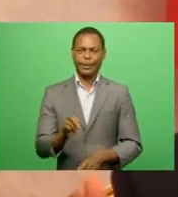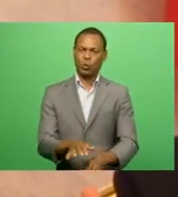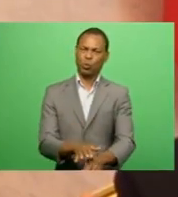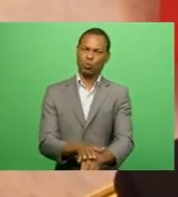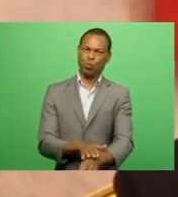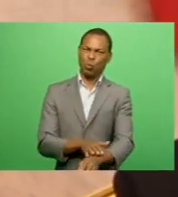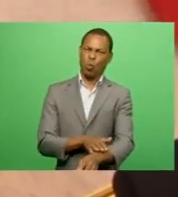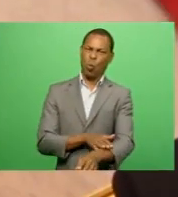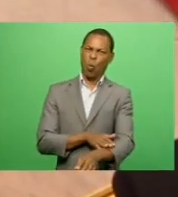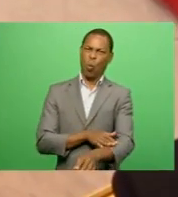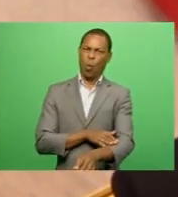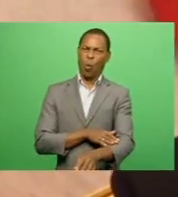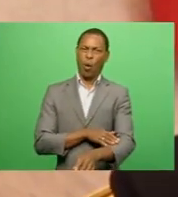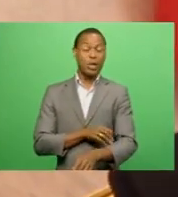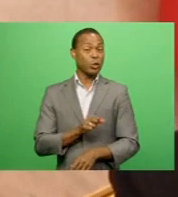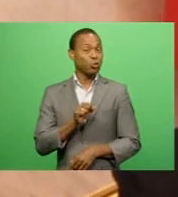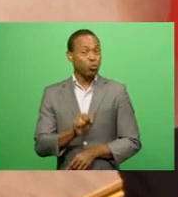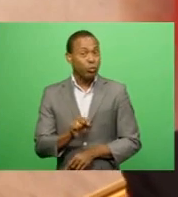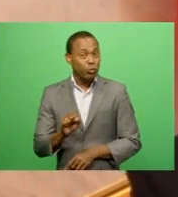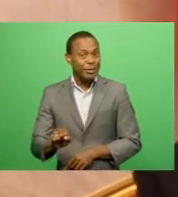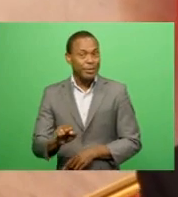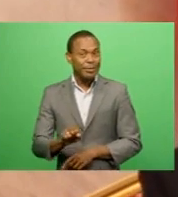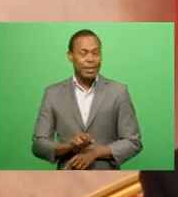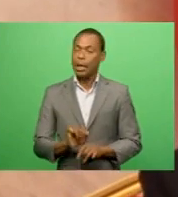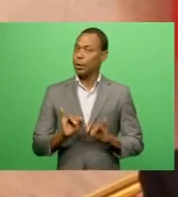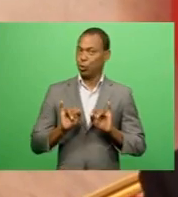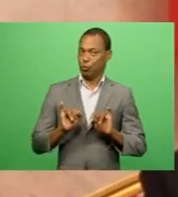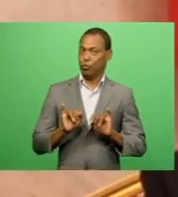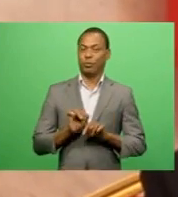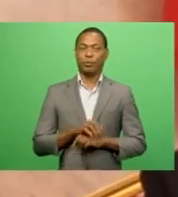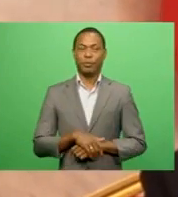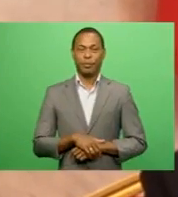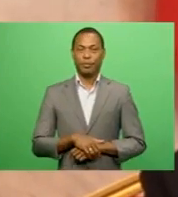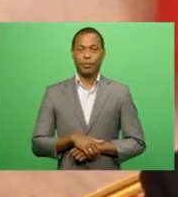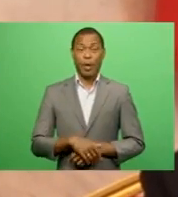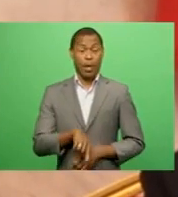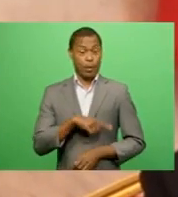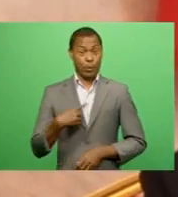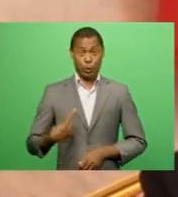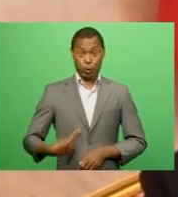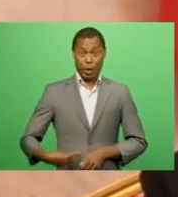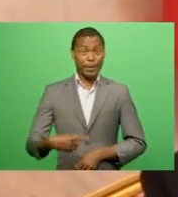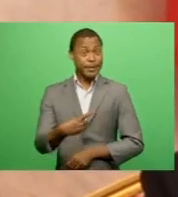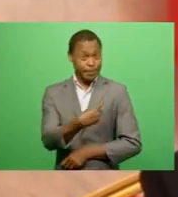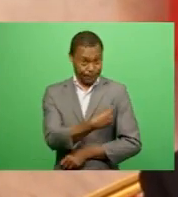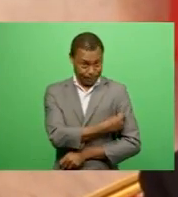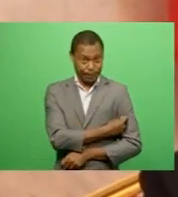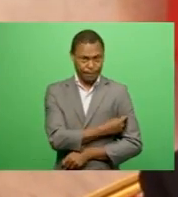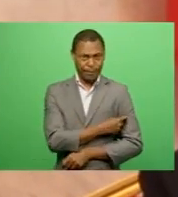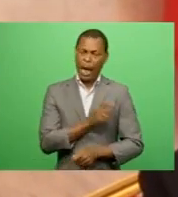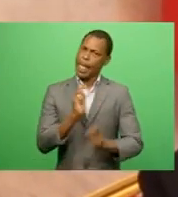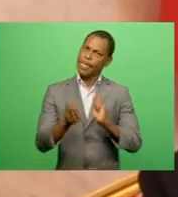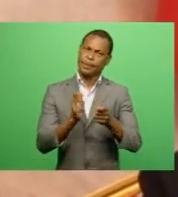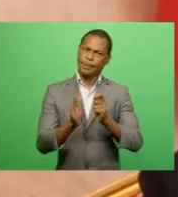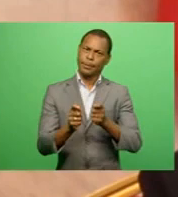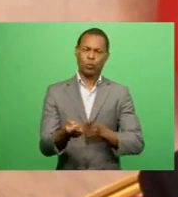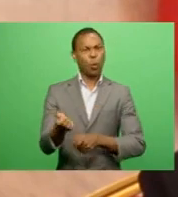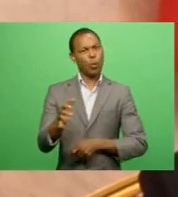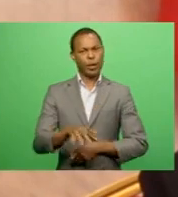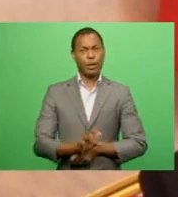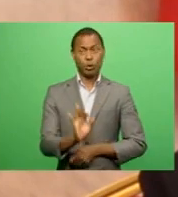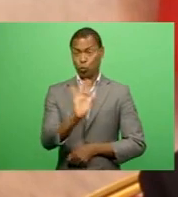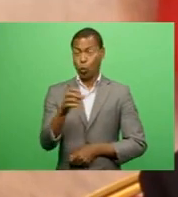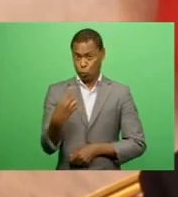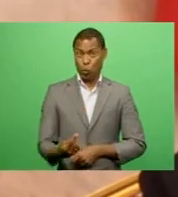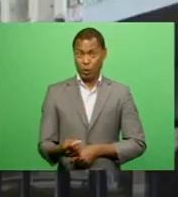it's a very serious issue. But Chinese vaccines have been tested not only in China, but